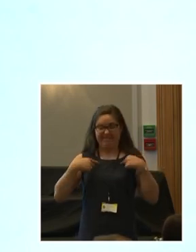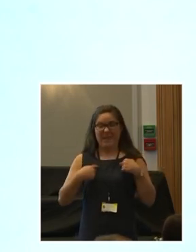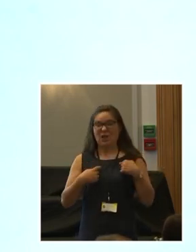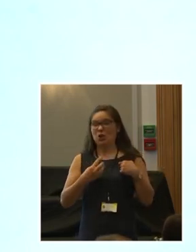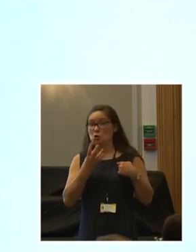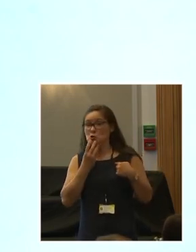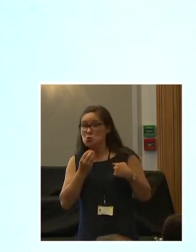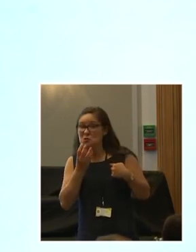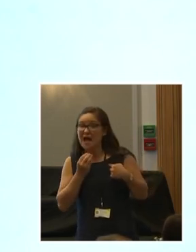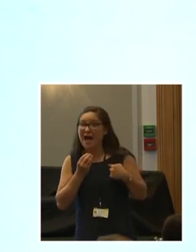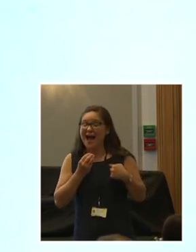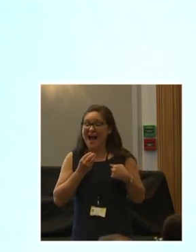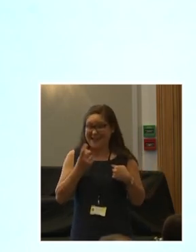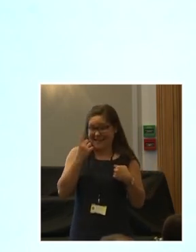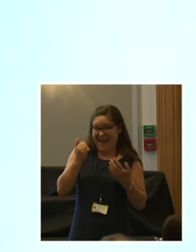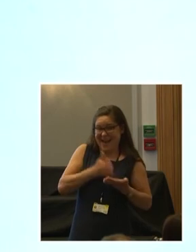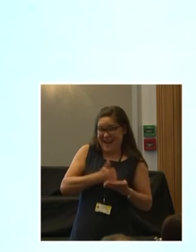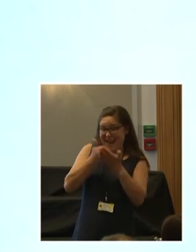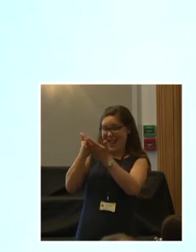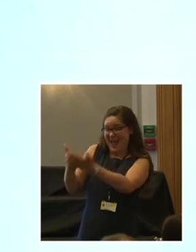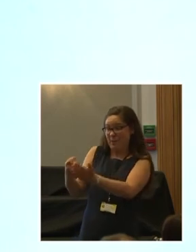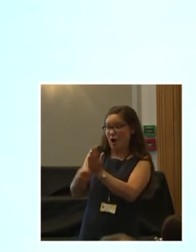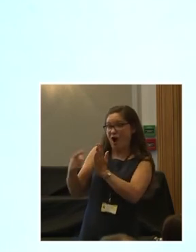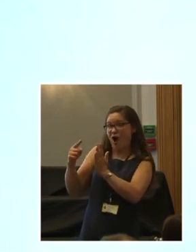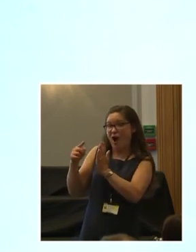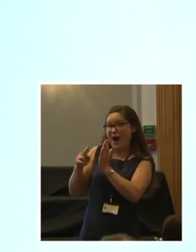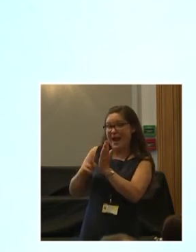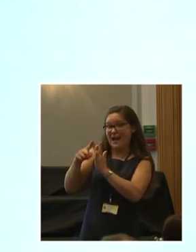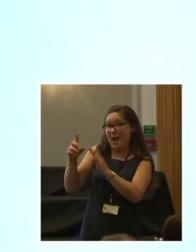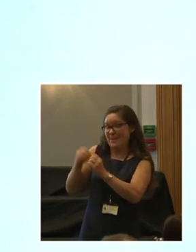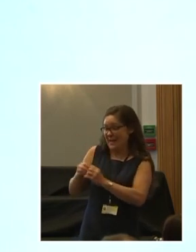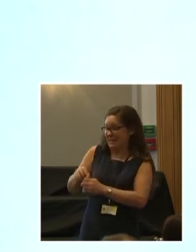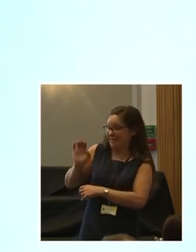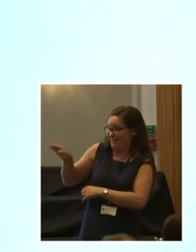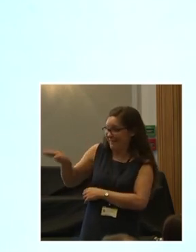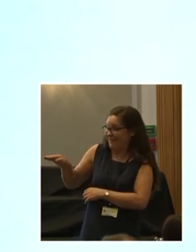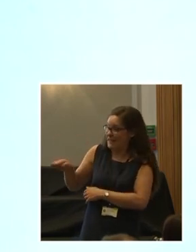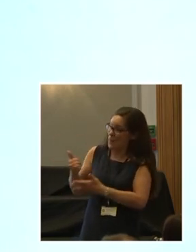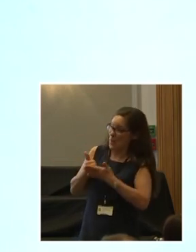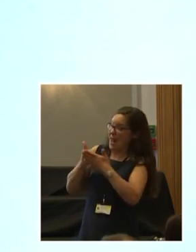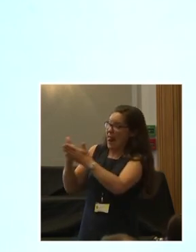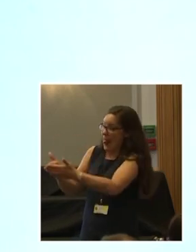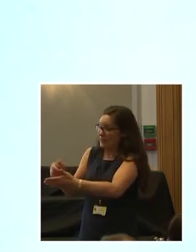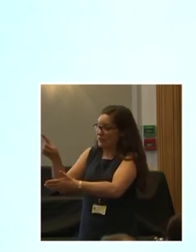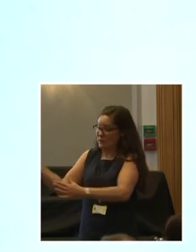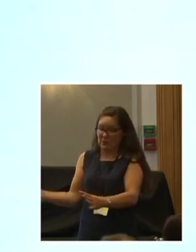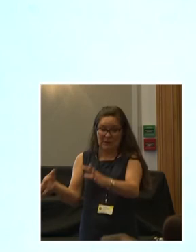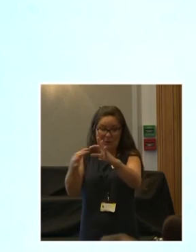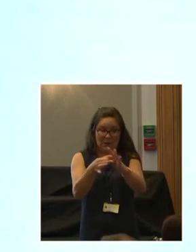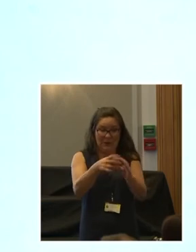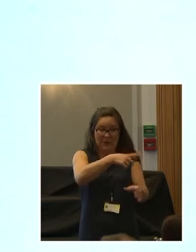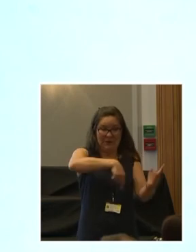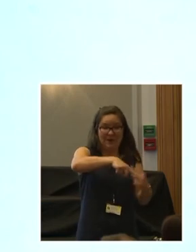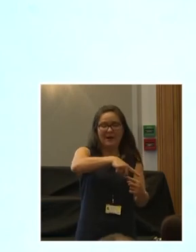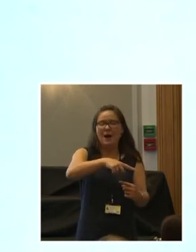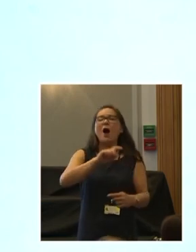out to point where to go or what can we do? Okay, cool. Well, I've been given the, I'm literally going to answer this quickly because we are